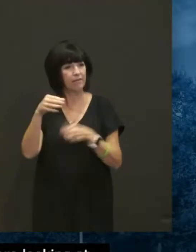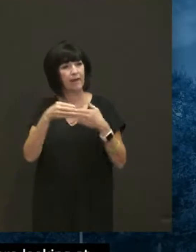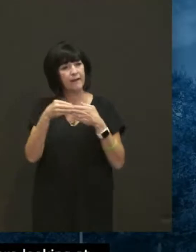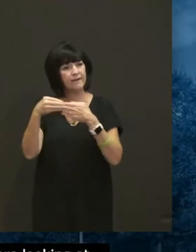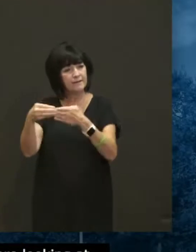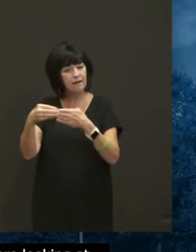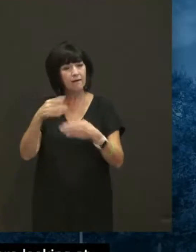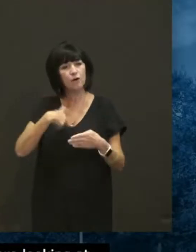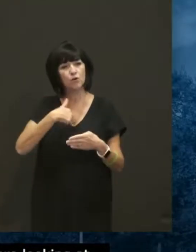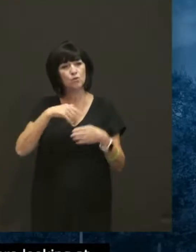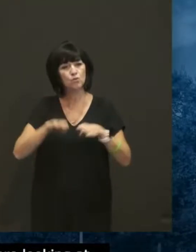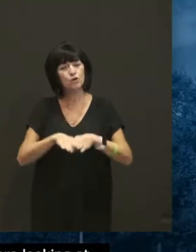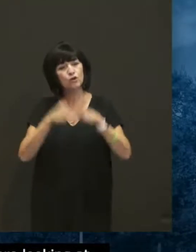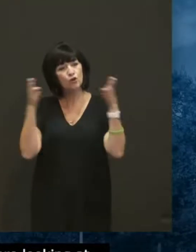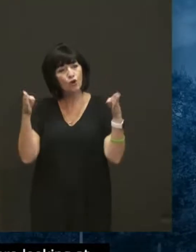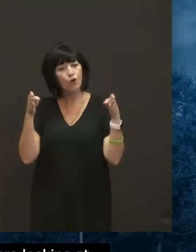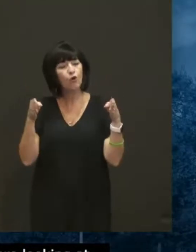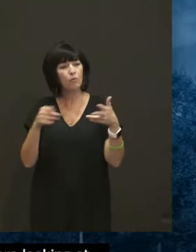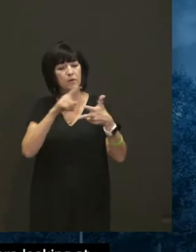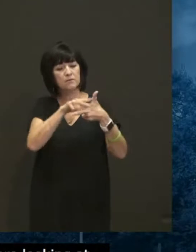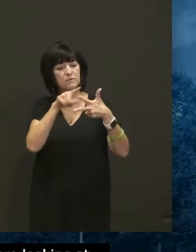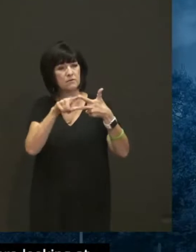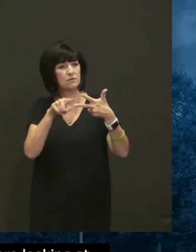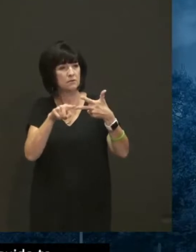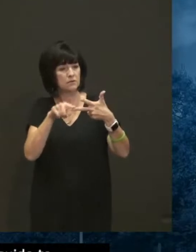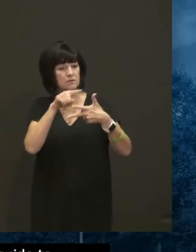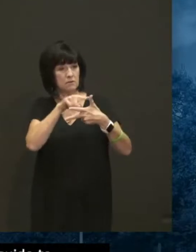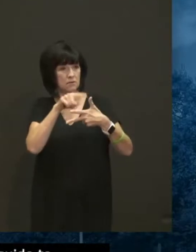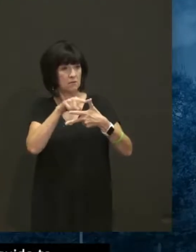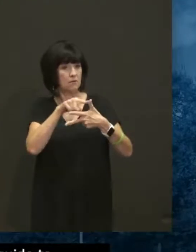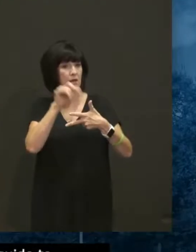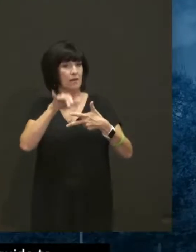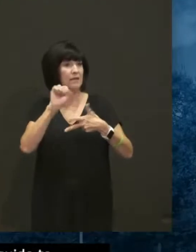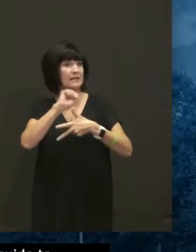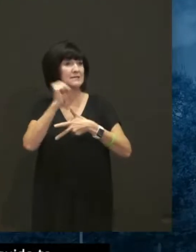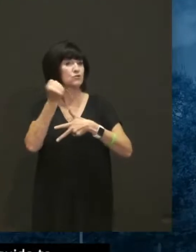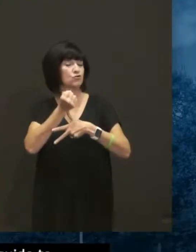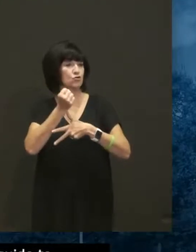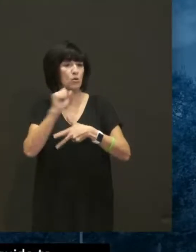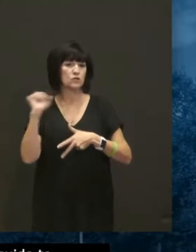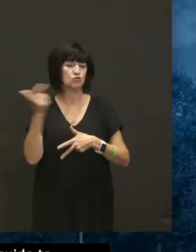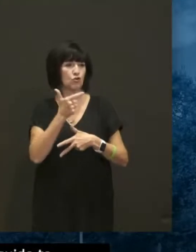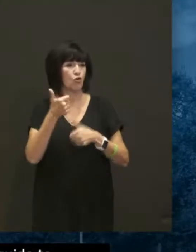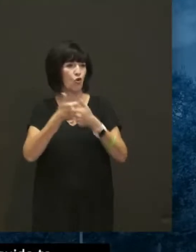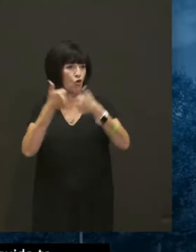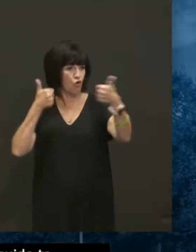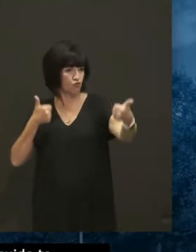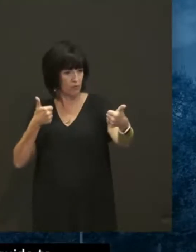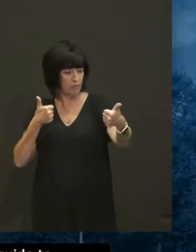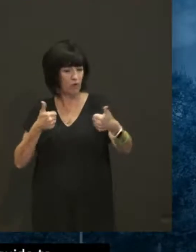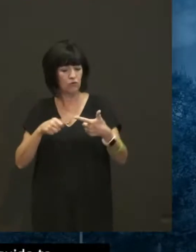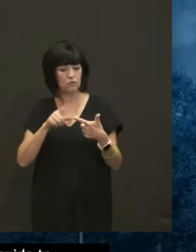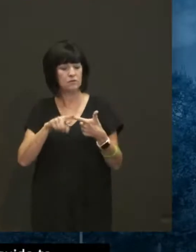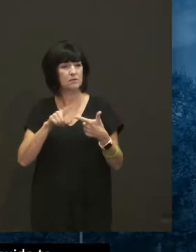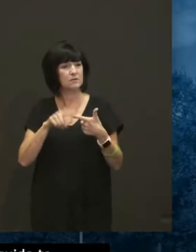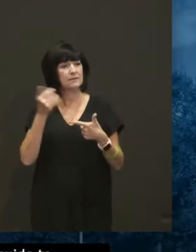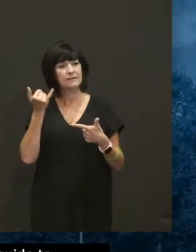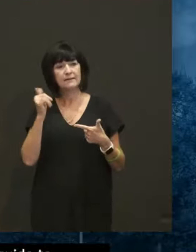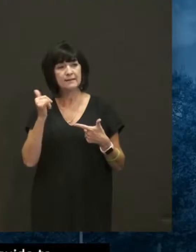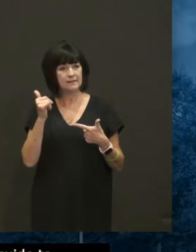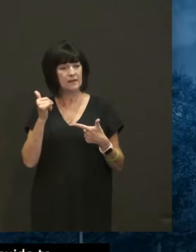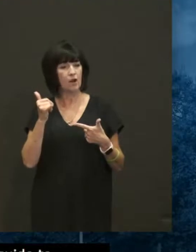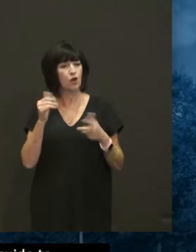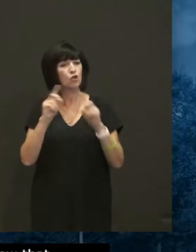and created, 3 different scenarios. One where everybody would be in remote learning, yellow where districts were encouraged to